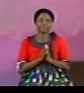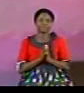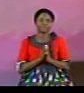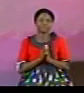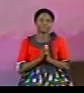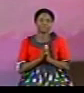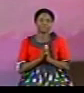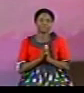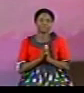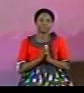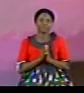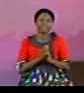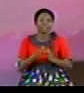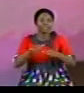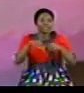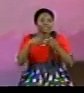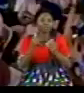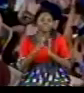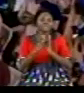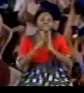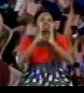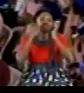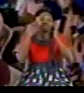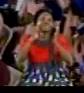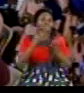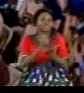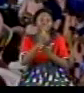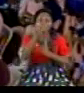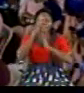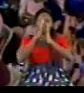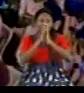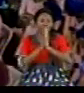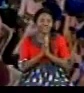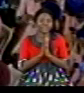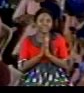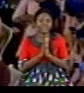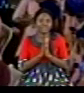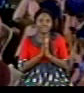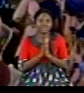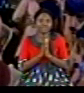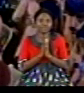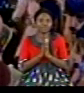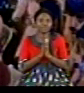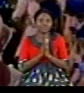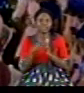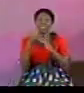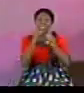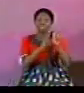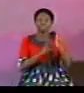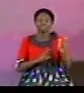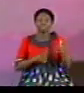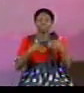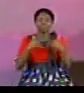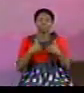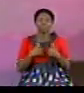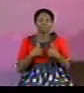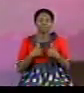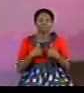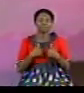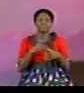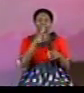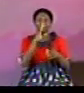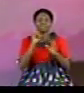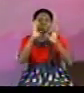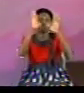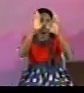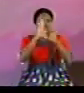Give me a shout of amen. The Lord has been wonderful tonight, and